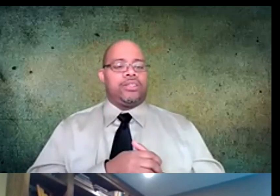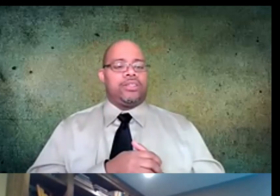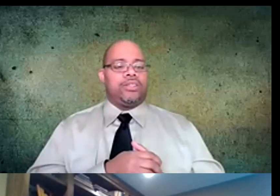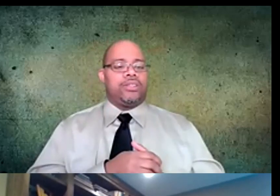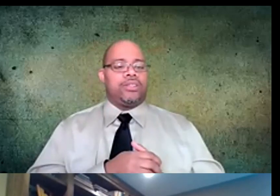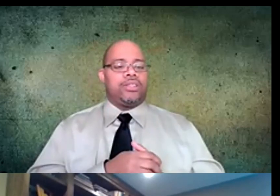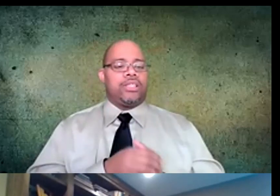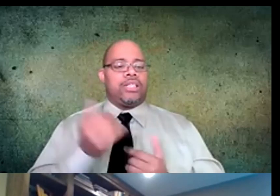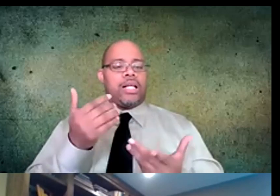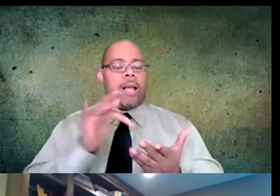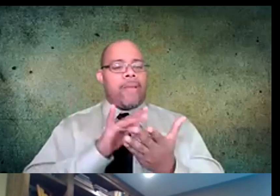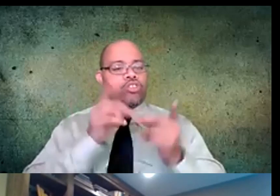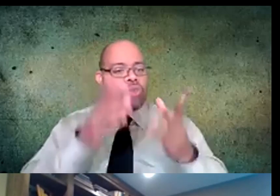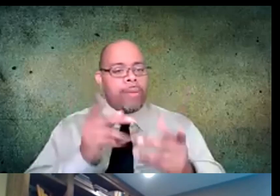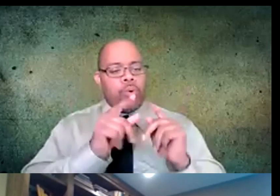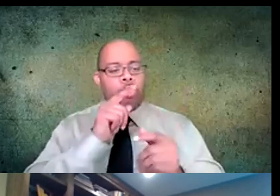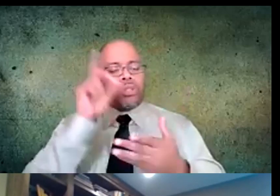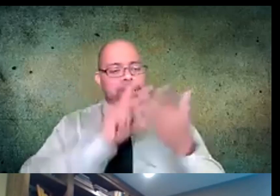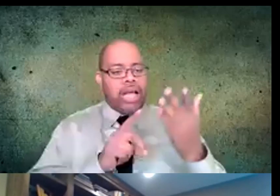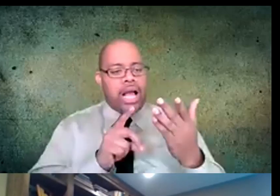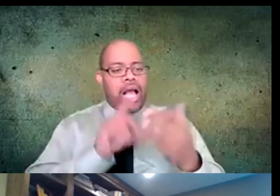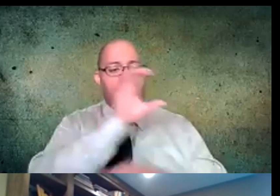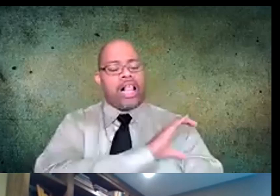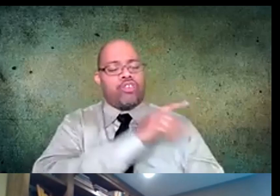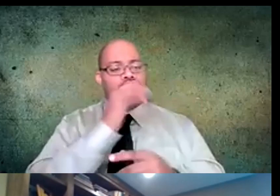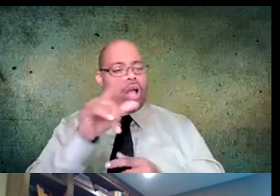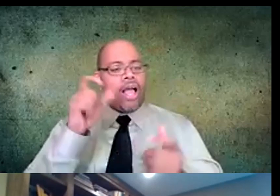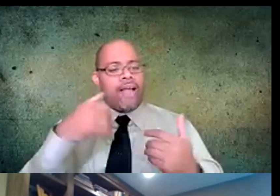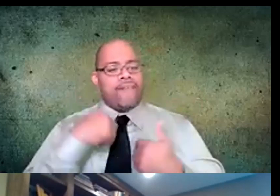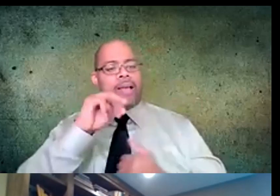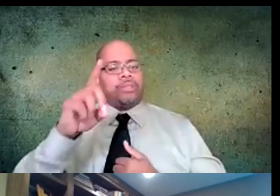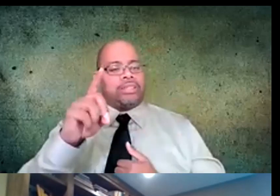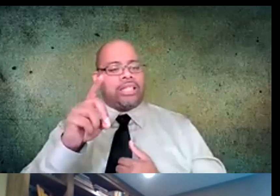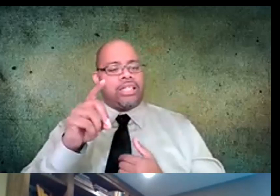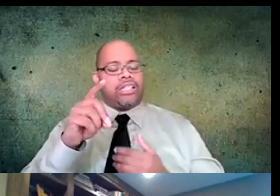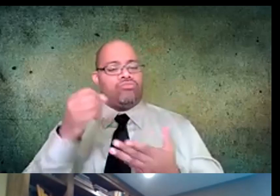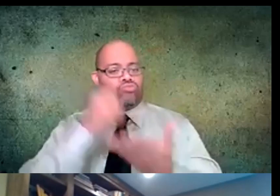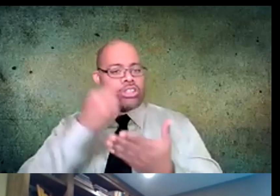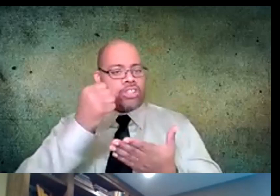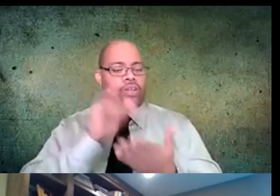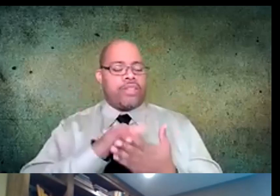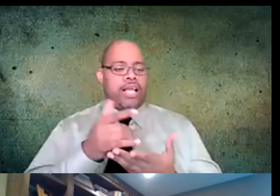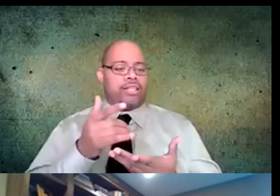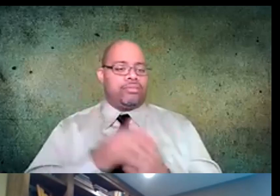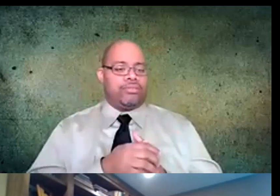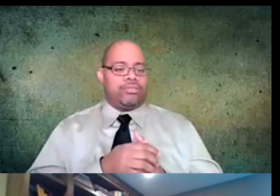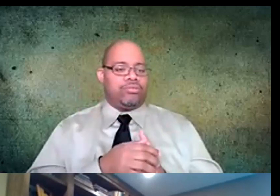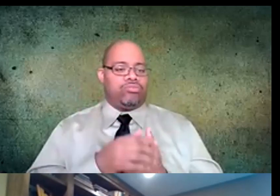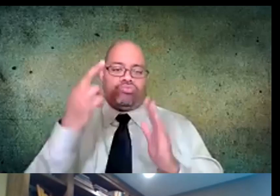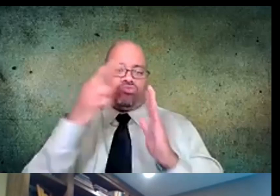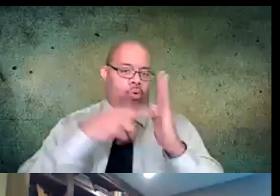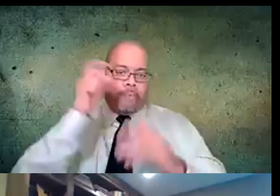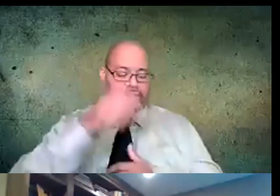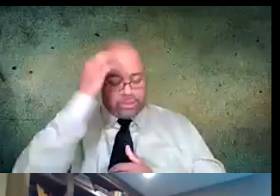like medical directors. Those are people who design clinical trials, and you have to have an MD credential, and that's just by regulation.